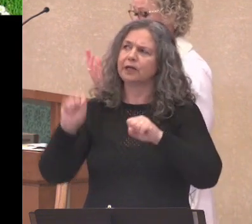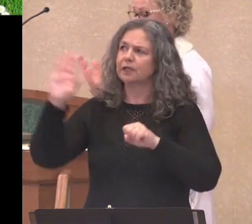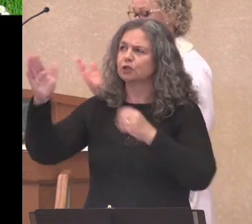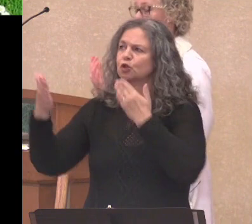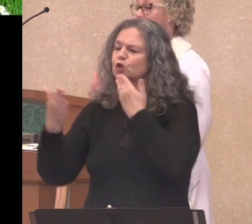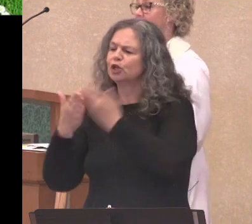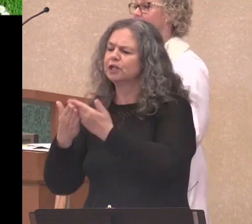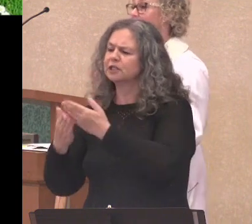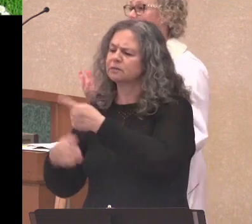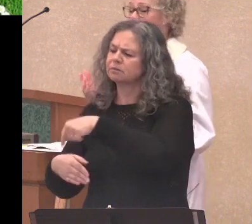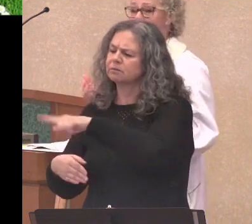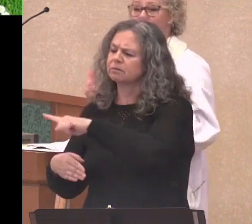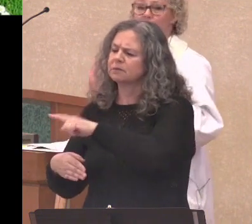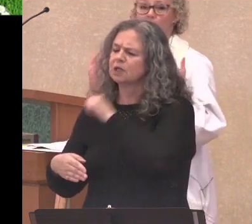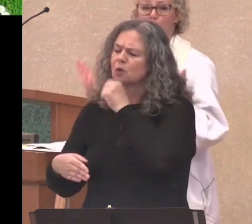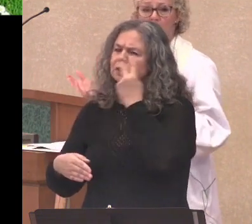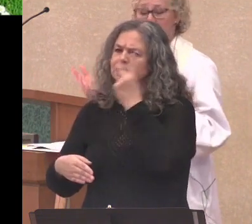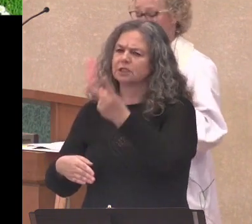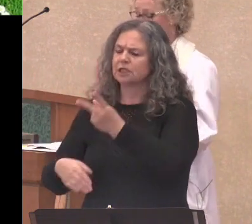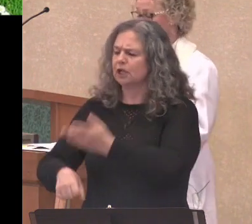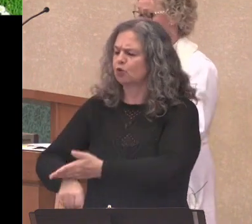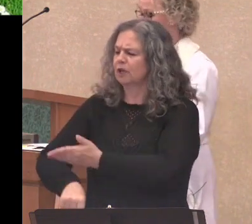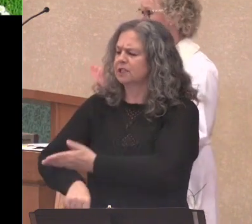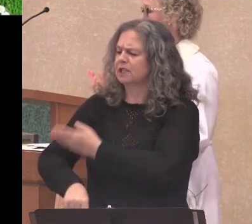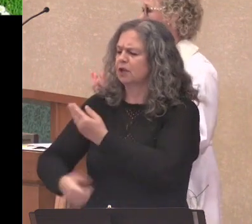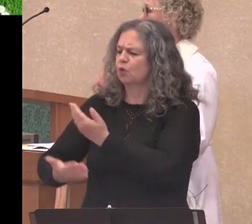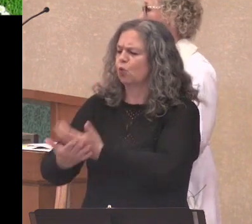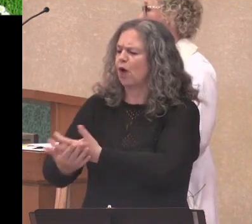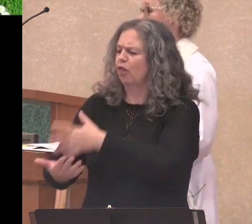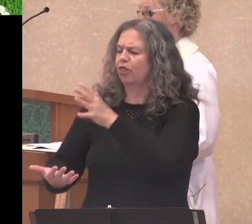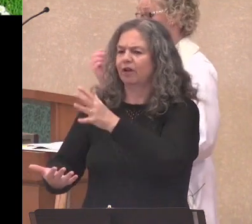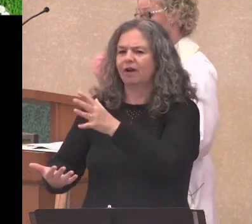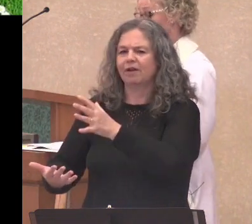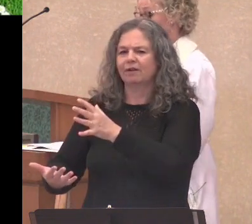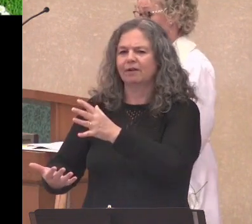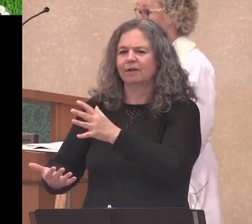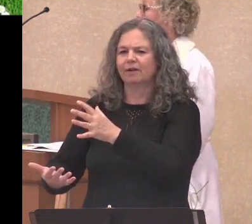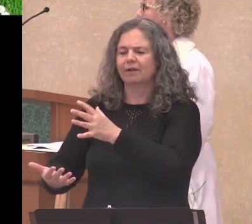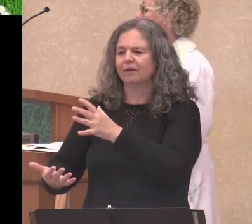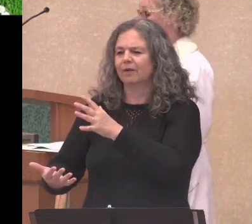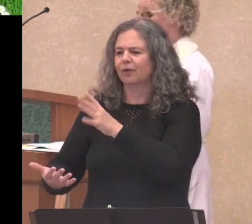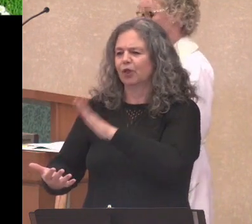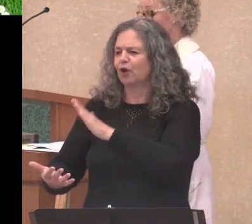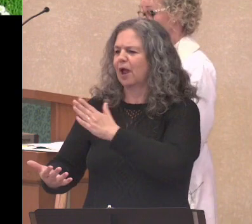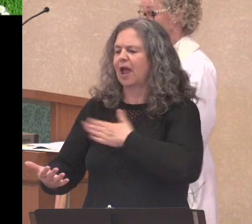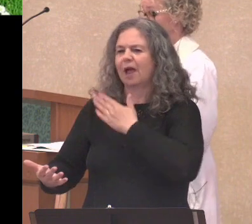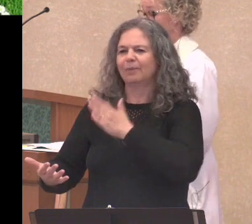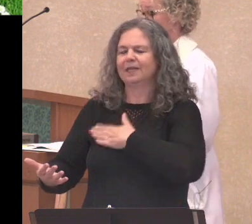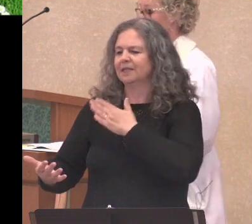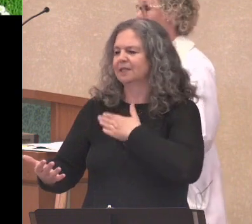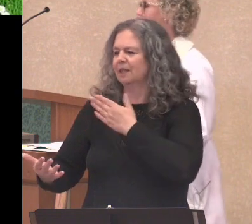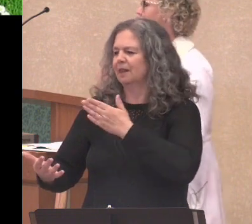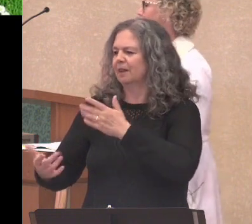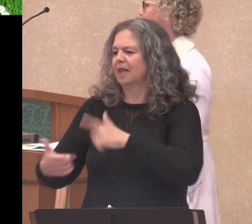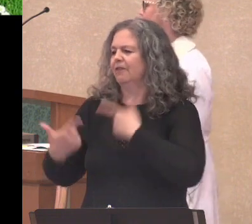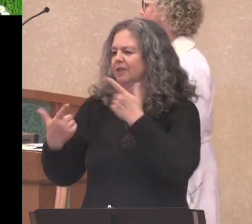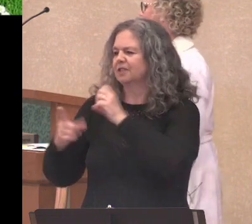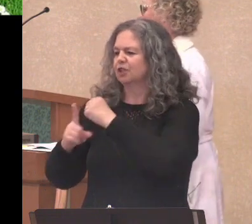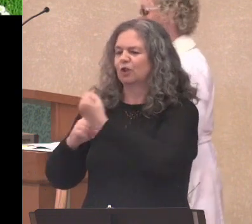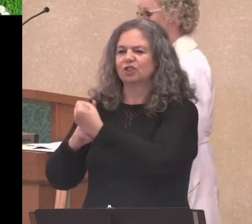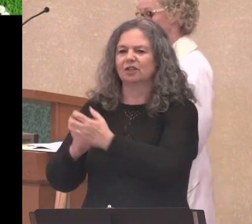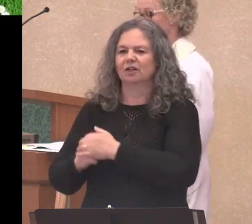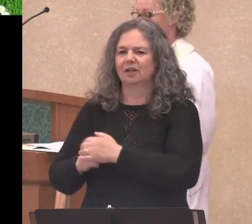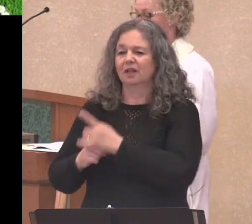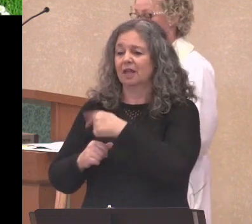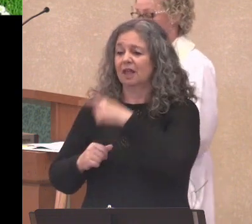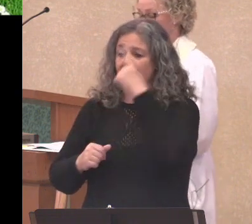if they don't see an increase in their wealth or good fortune or their happy circumstances. That's what they think